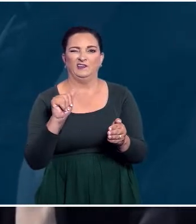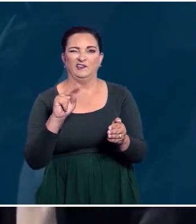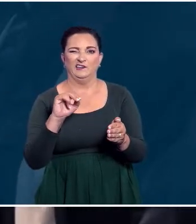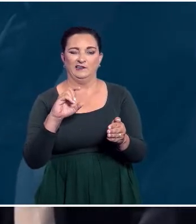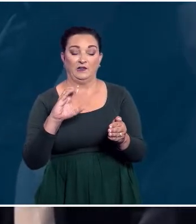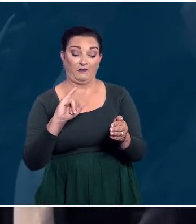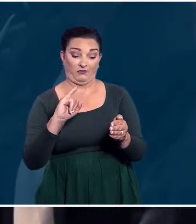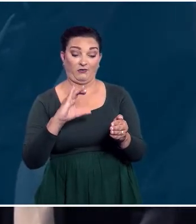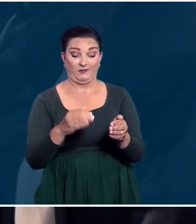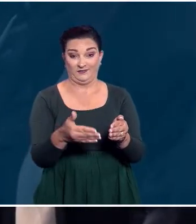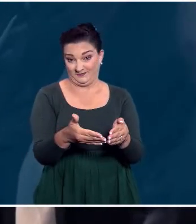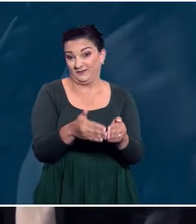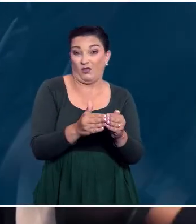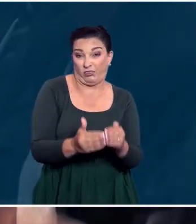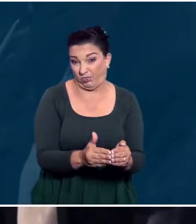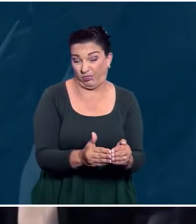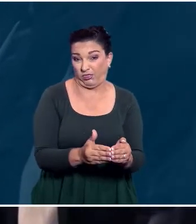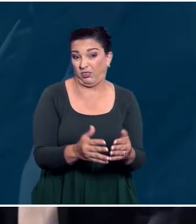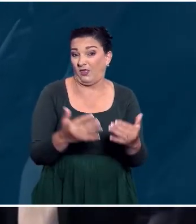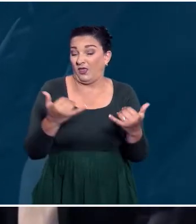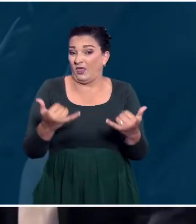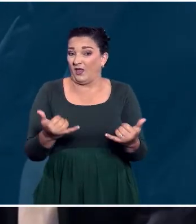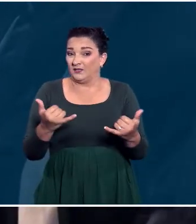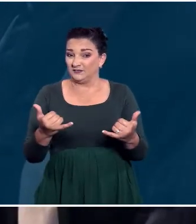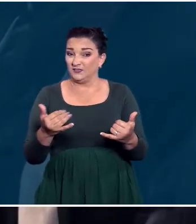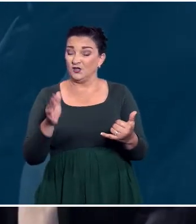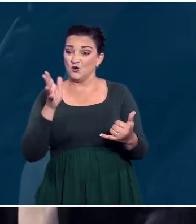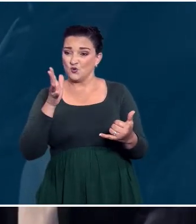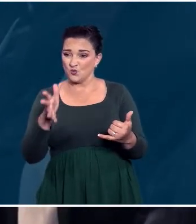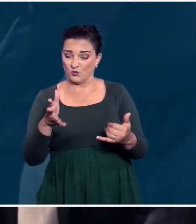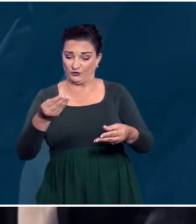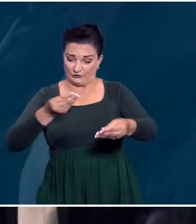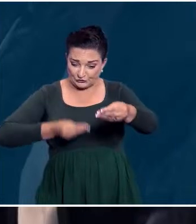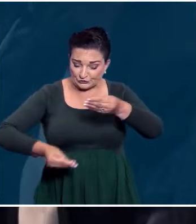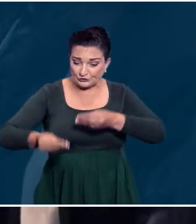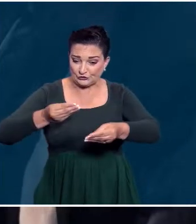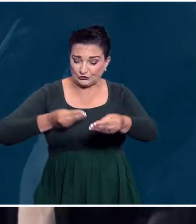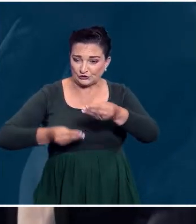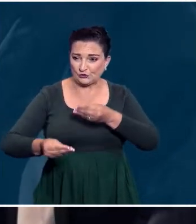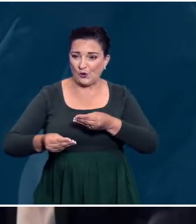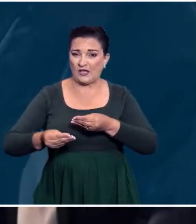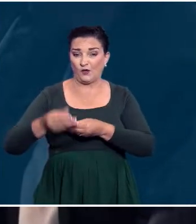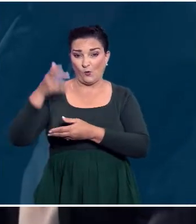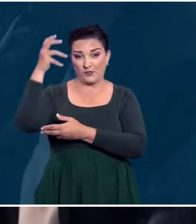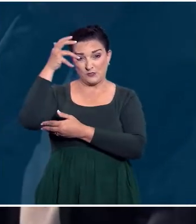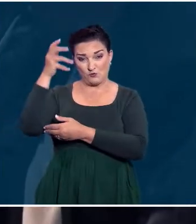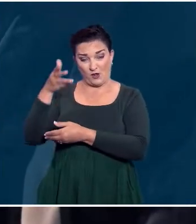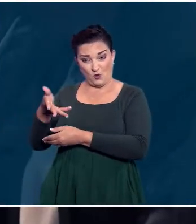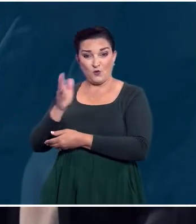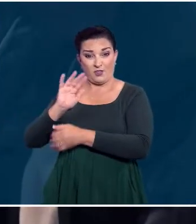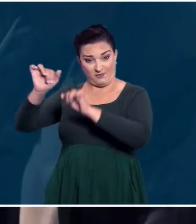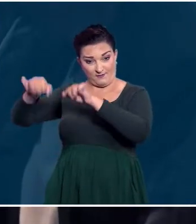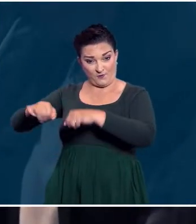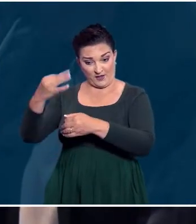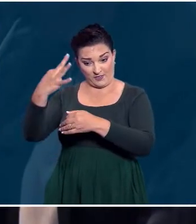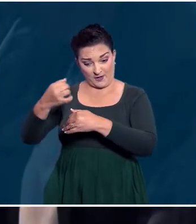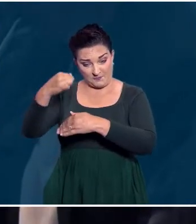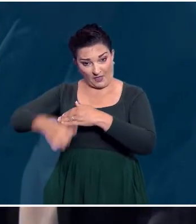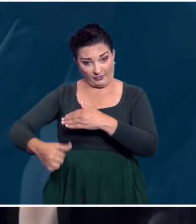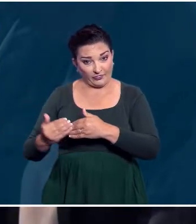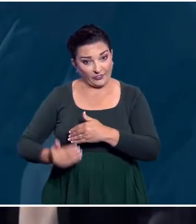it possible to broker more favorable trade agreements within 3 months? The second